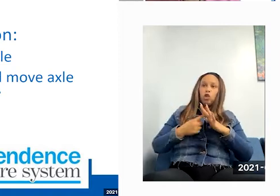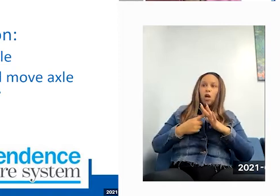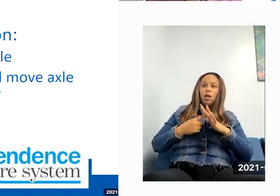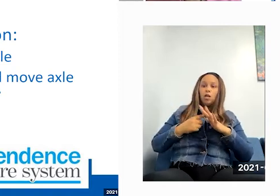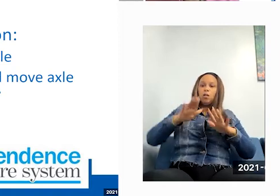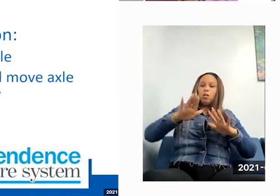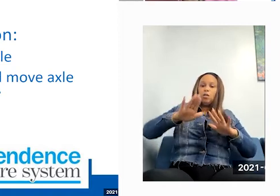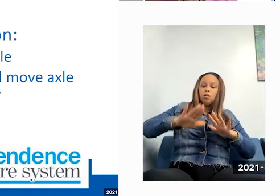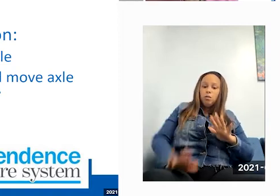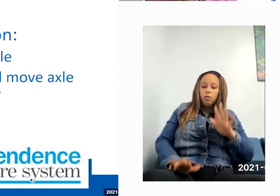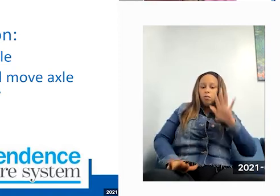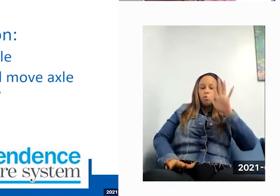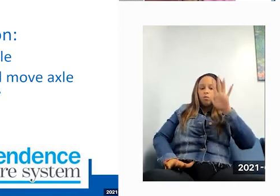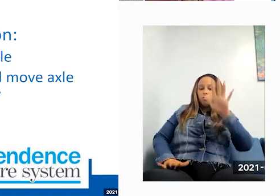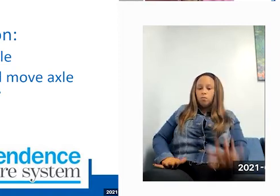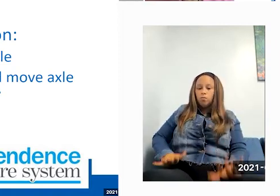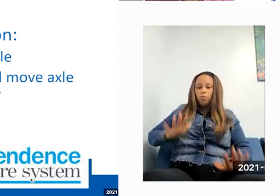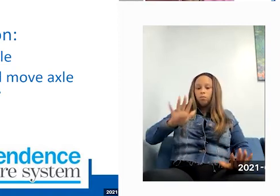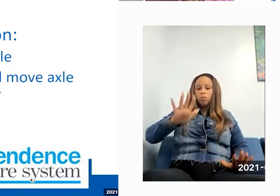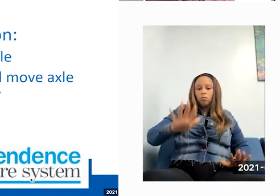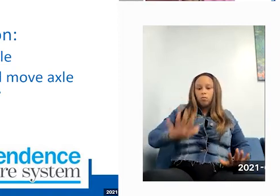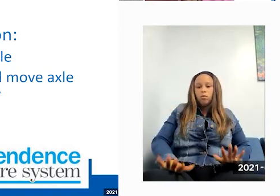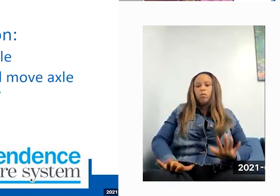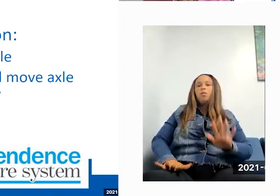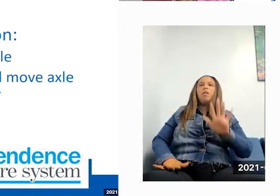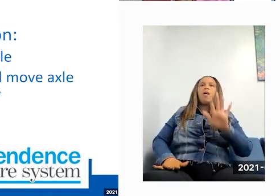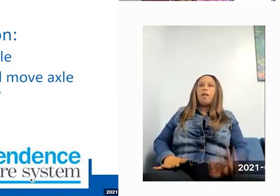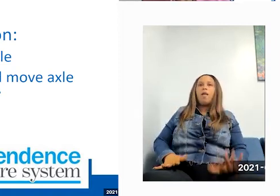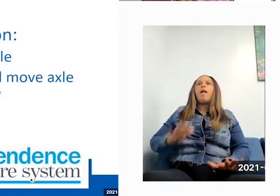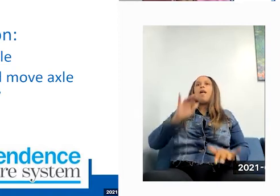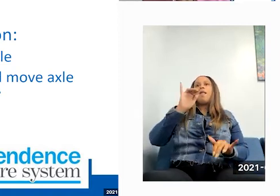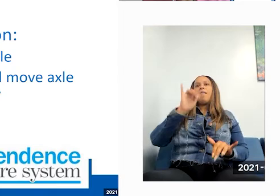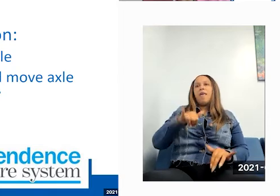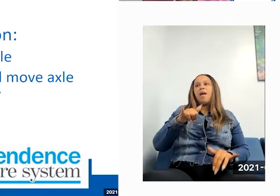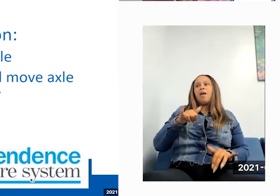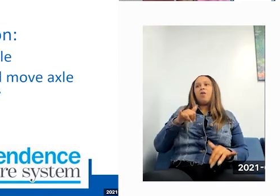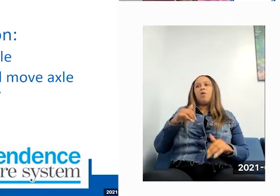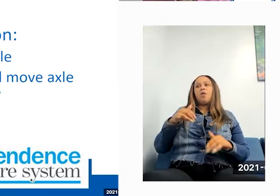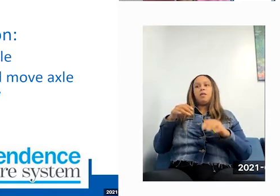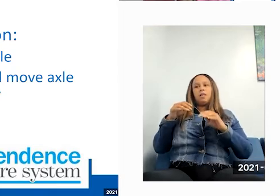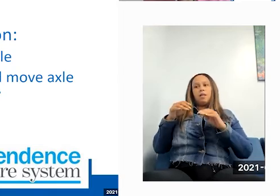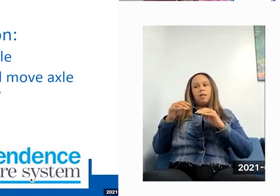foot propeller is going to be most efficient when propelling a manual chair.